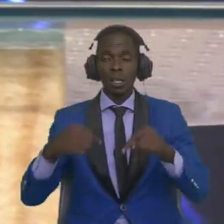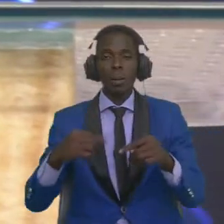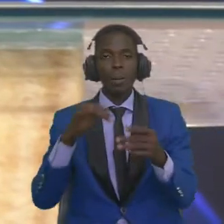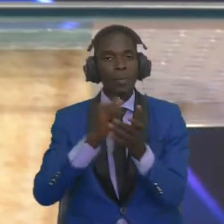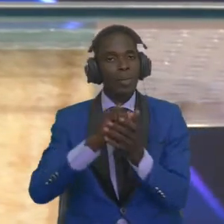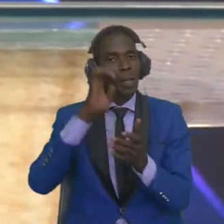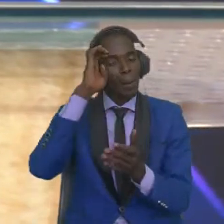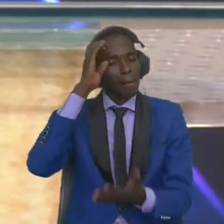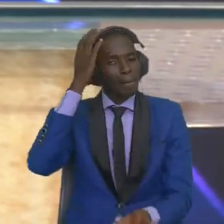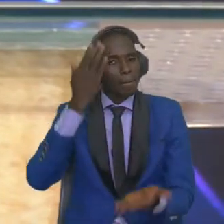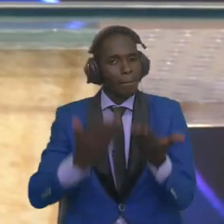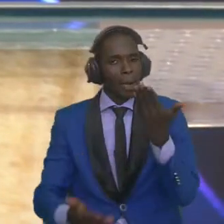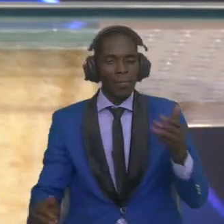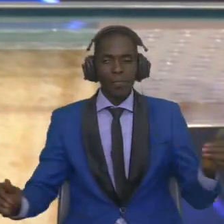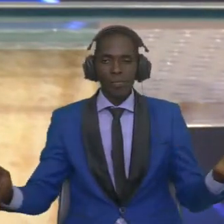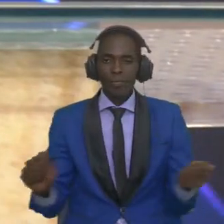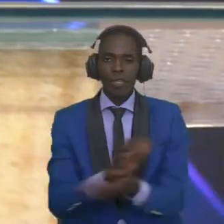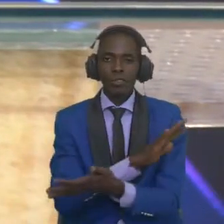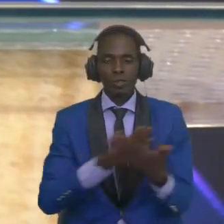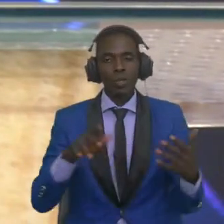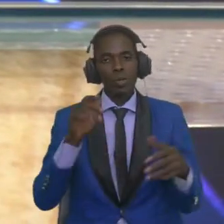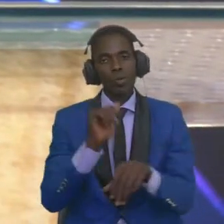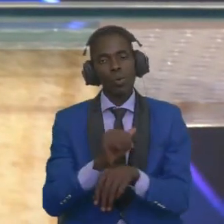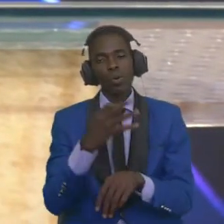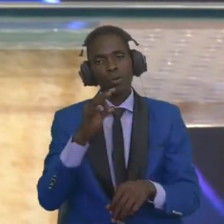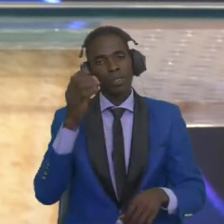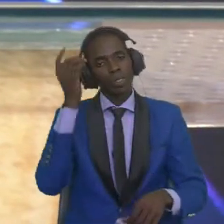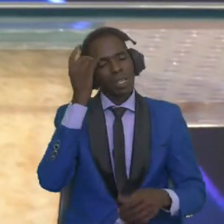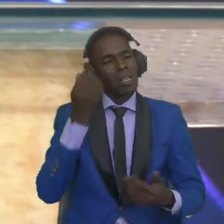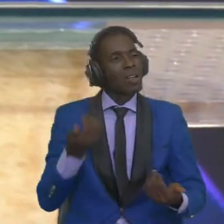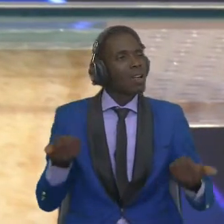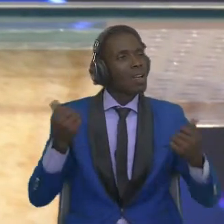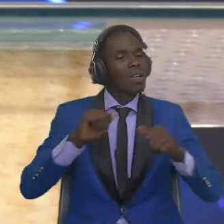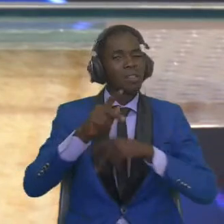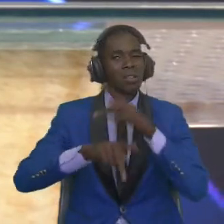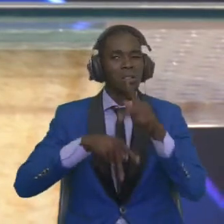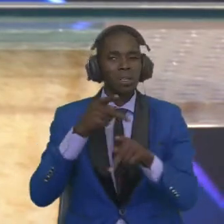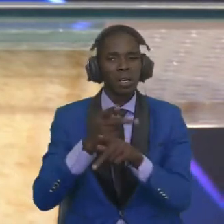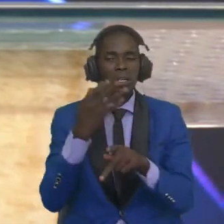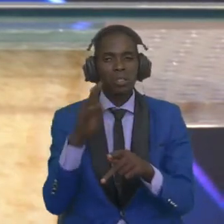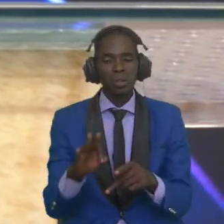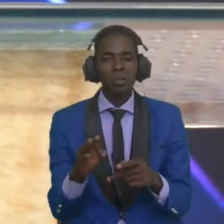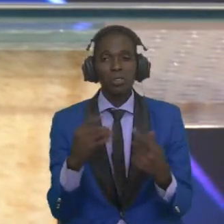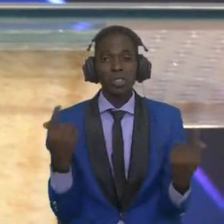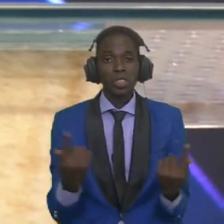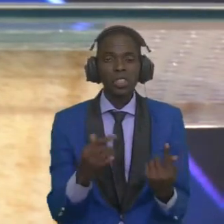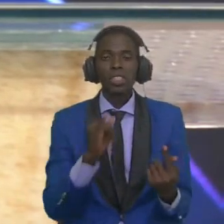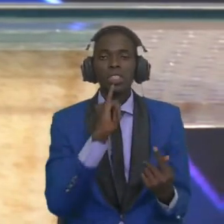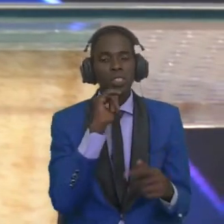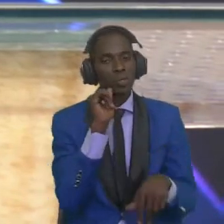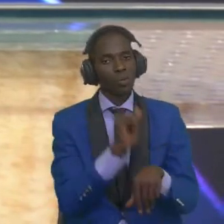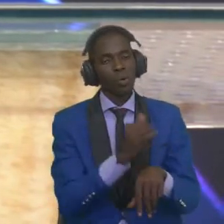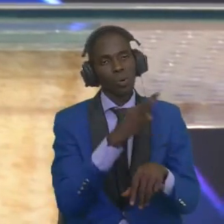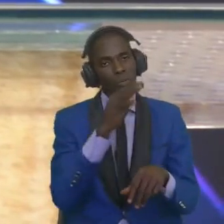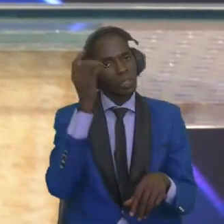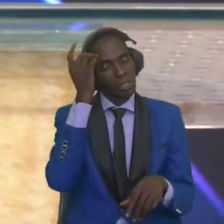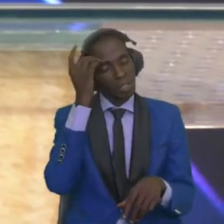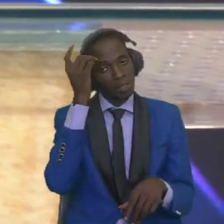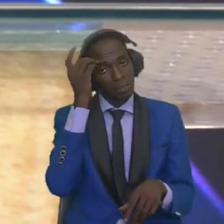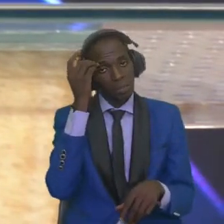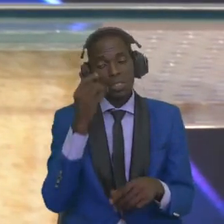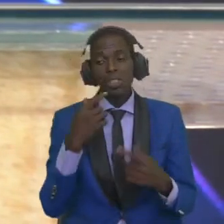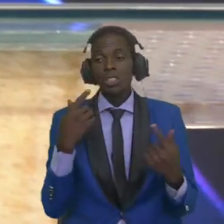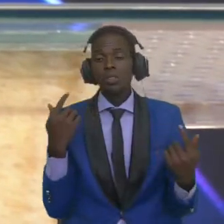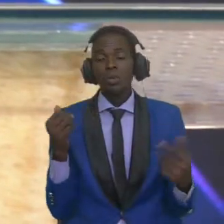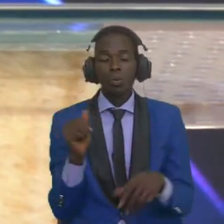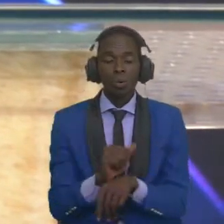the works of the devil. Every form of sin is the work of the devil. The works of the flesh, the